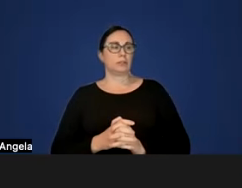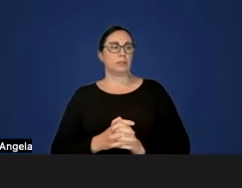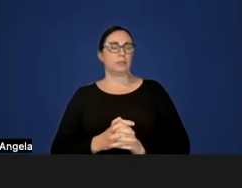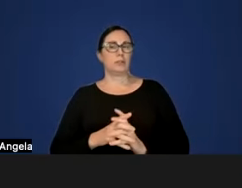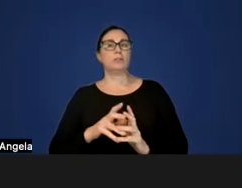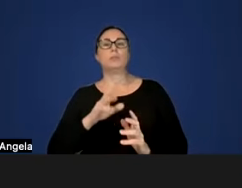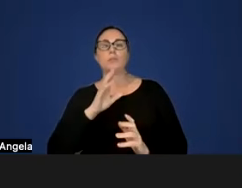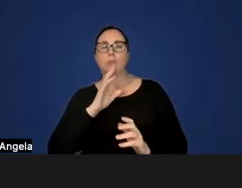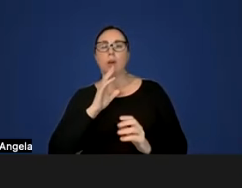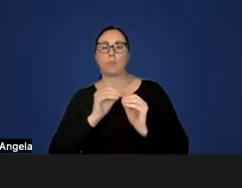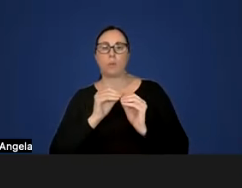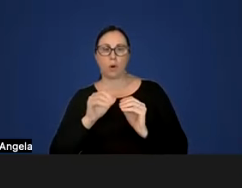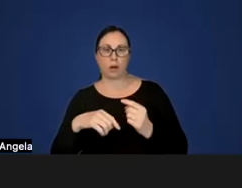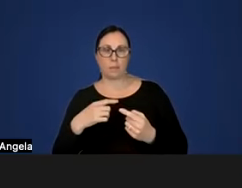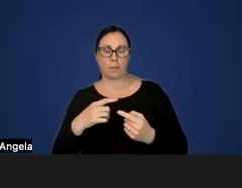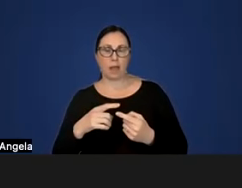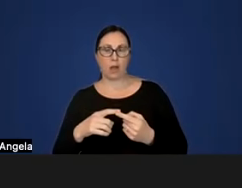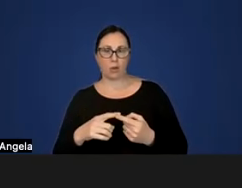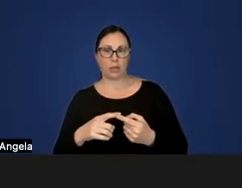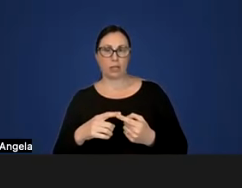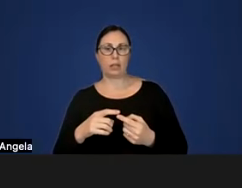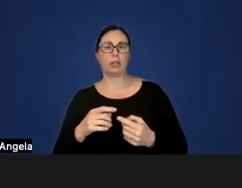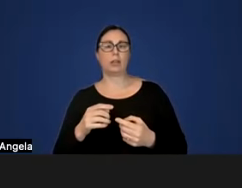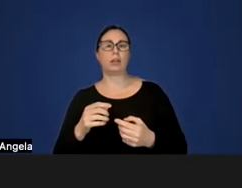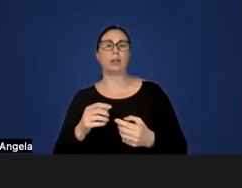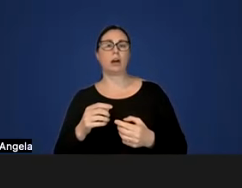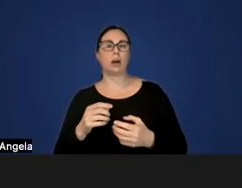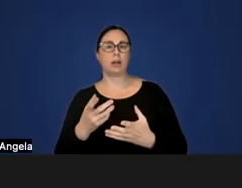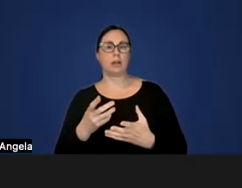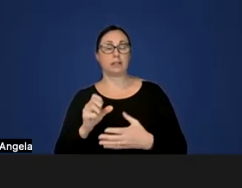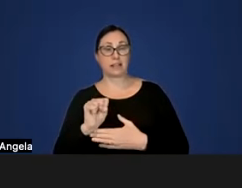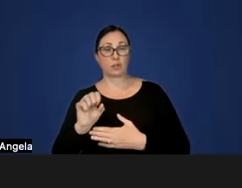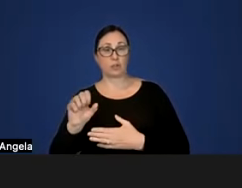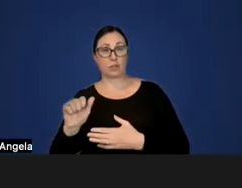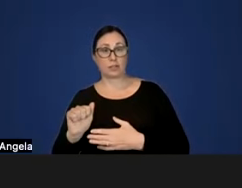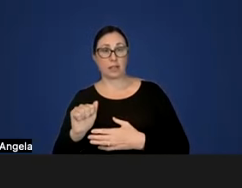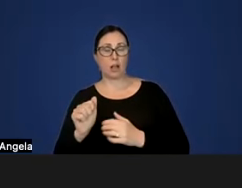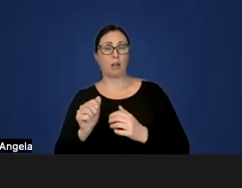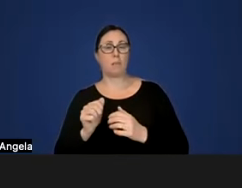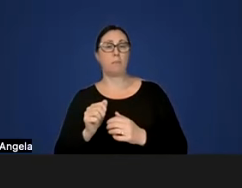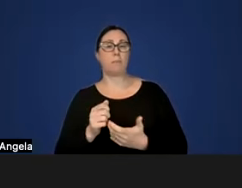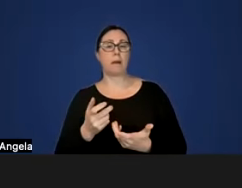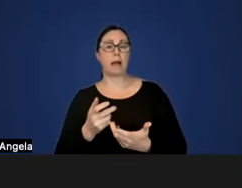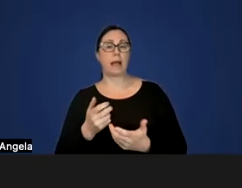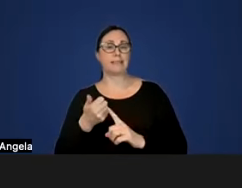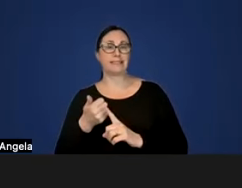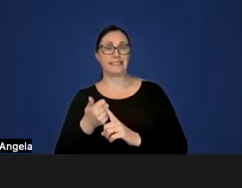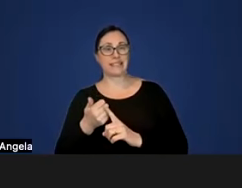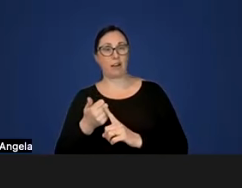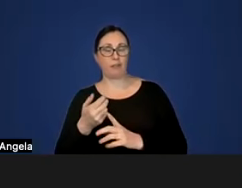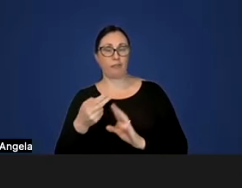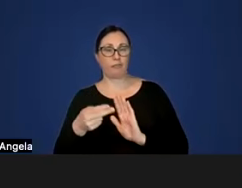the sexual assault by self-proclaimed spiritual practitioners, and adolescents and child sexual